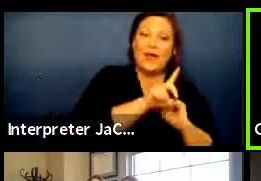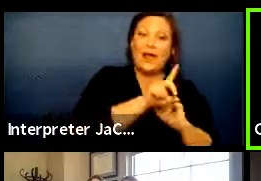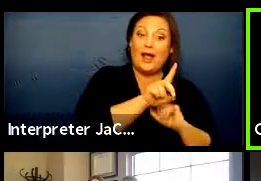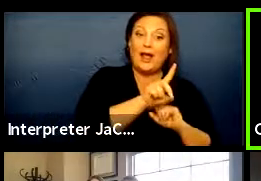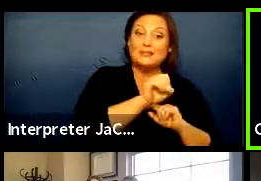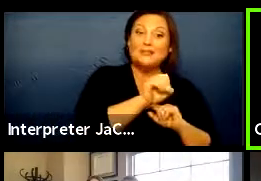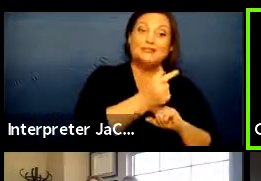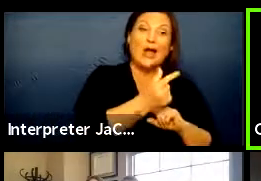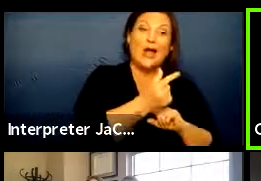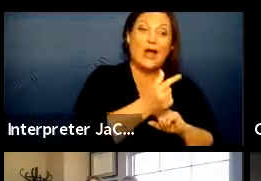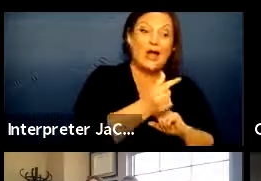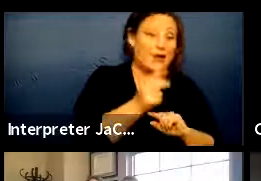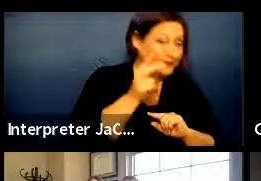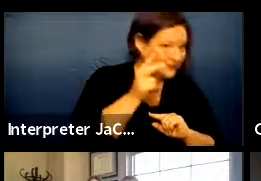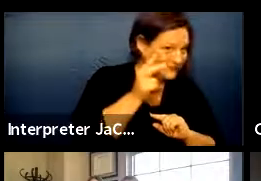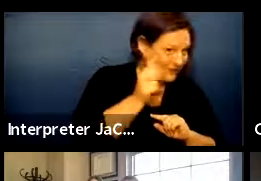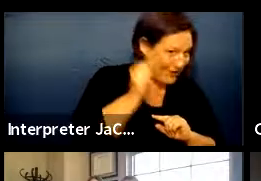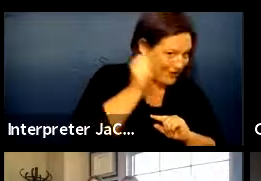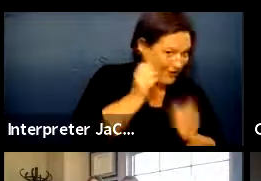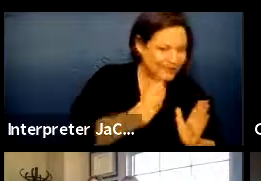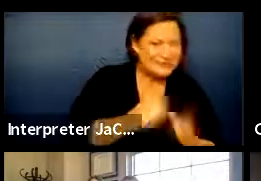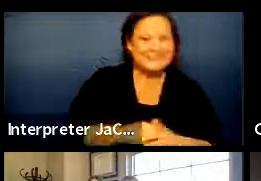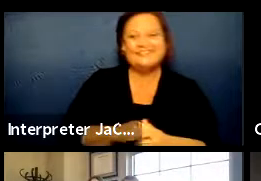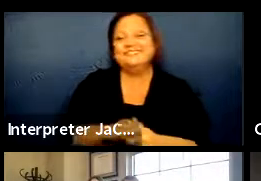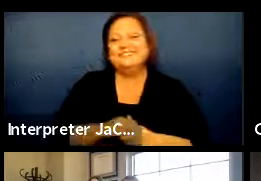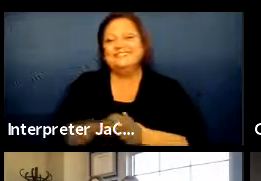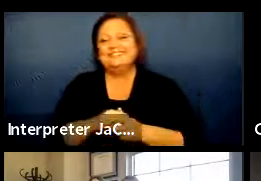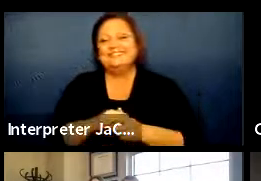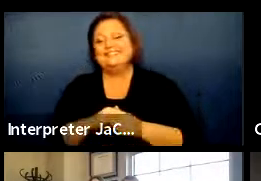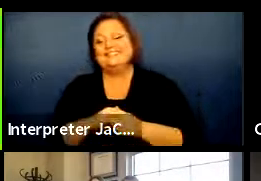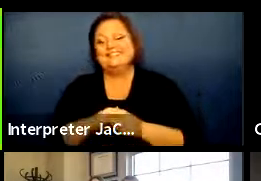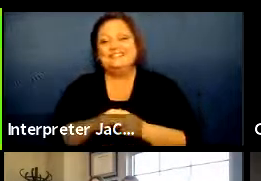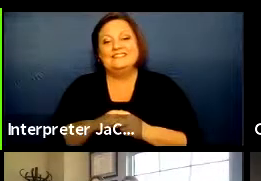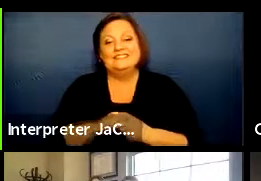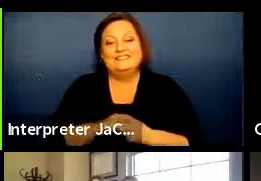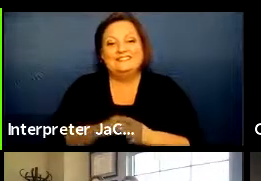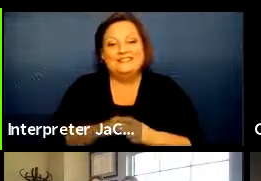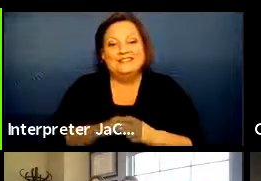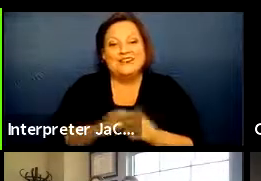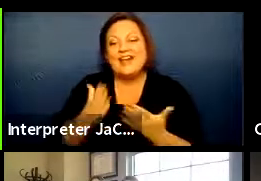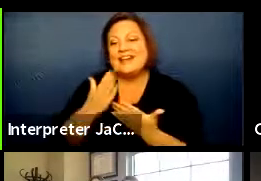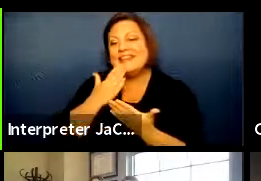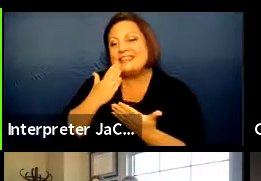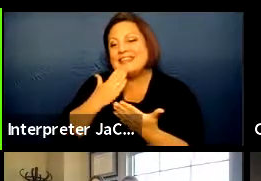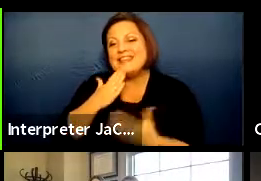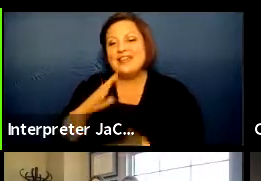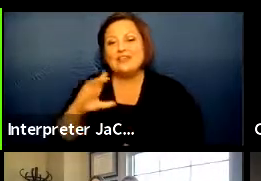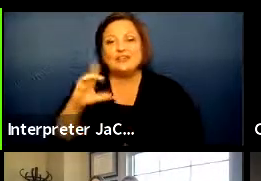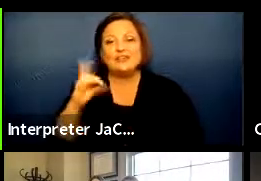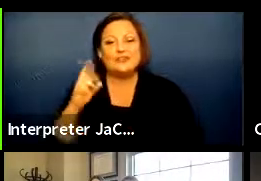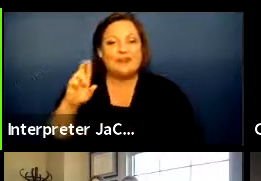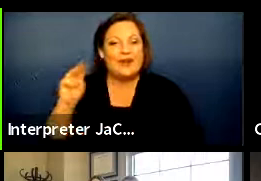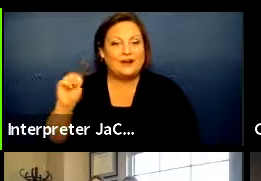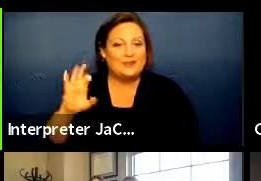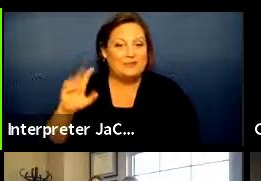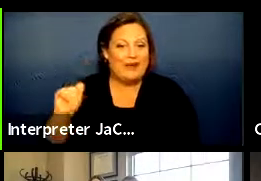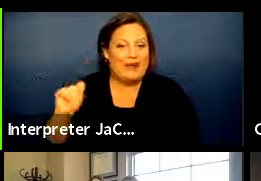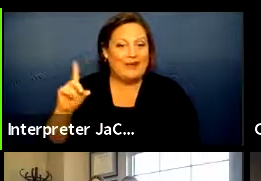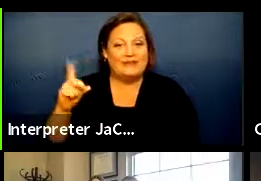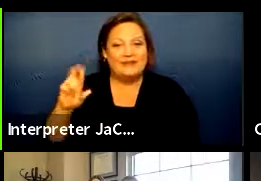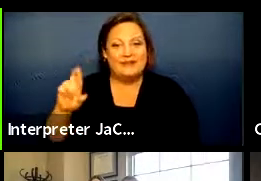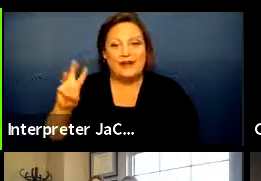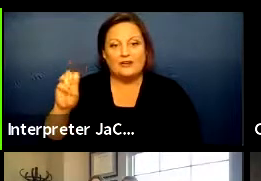Congratulations, Morgan. You may now be hooded. Thank you, Dr. Bright and Dr. Weber. And thank you to